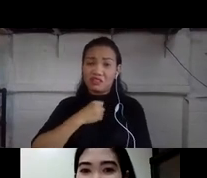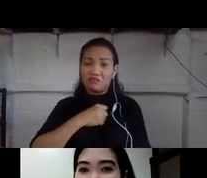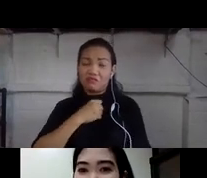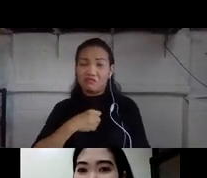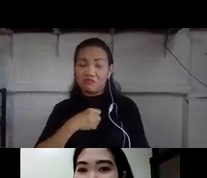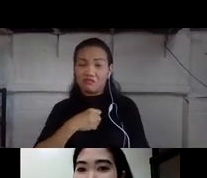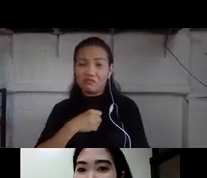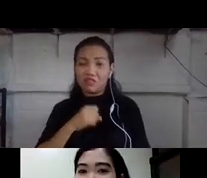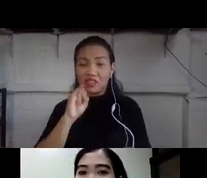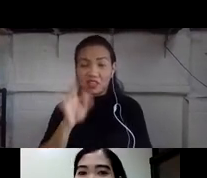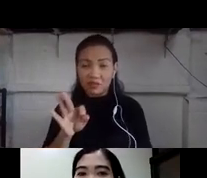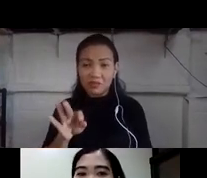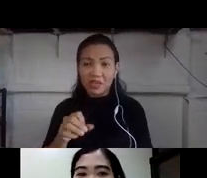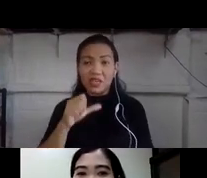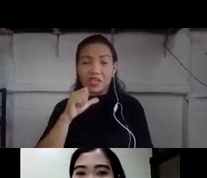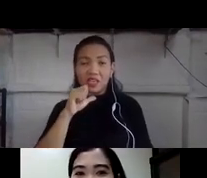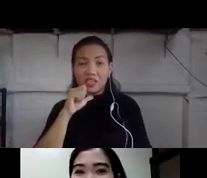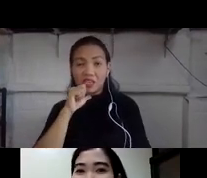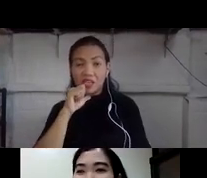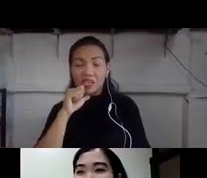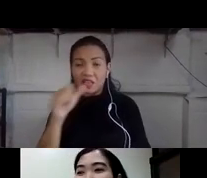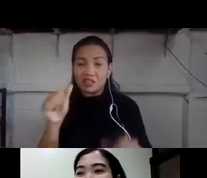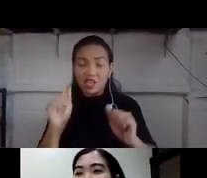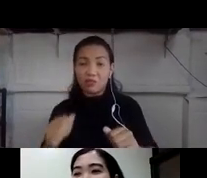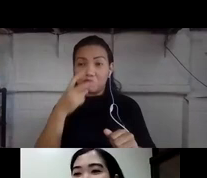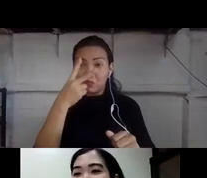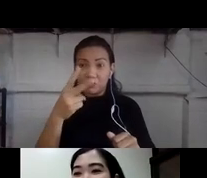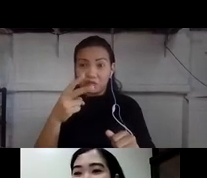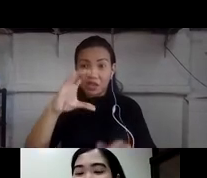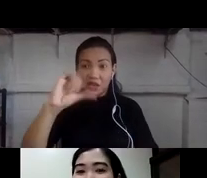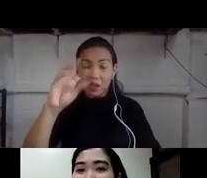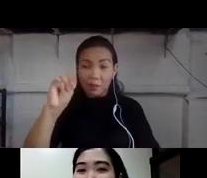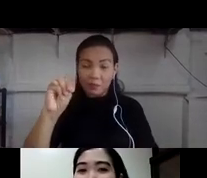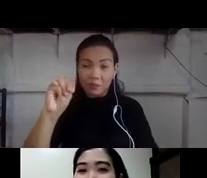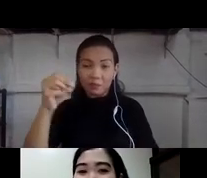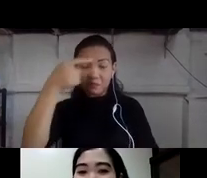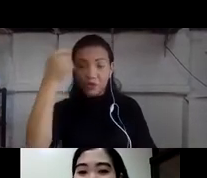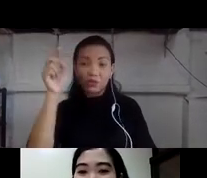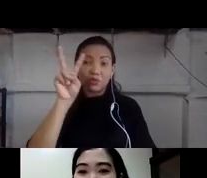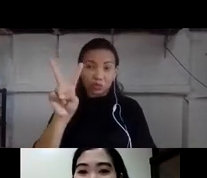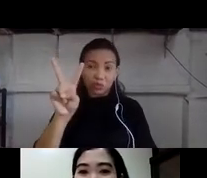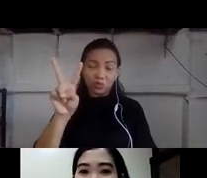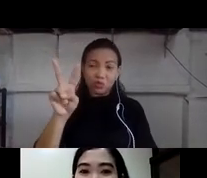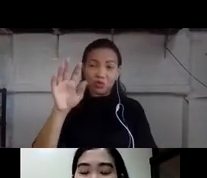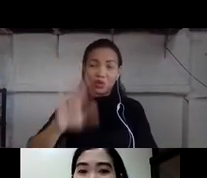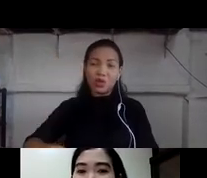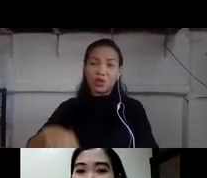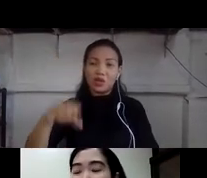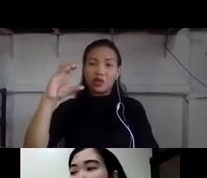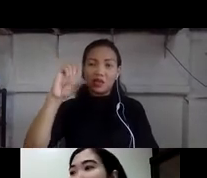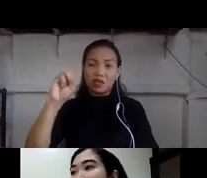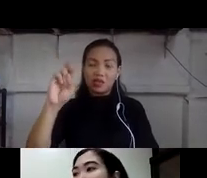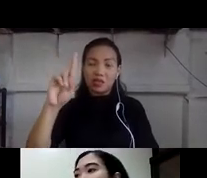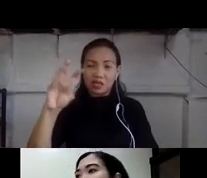hindi ako nakatingin sa camera. I'm using 2 screens para in preparation